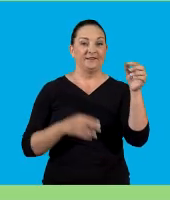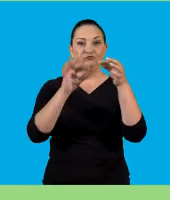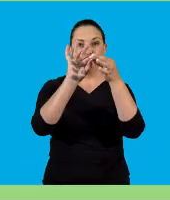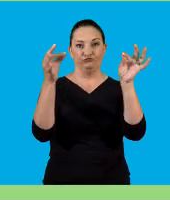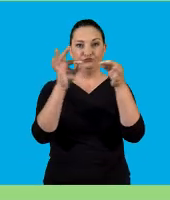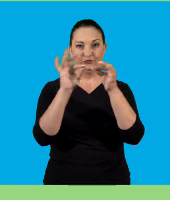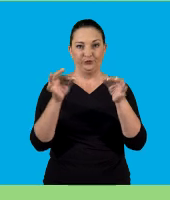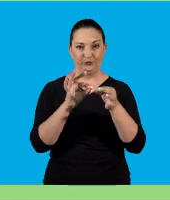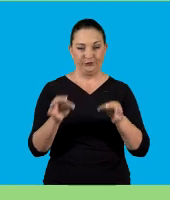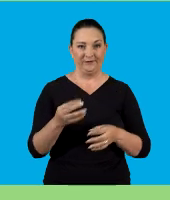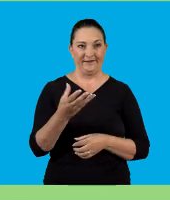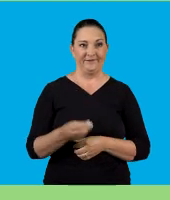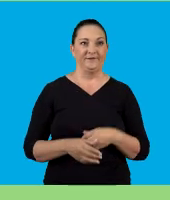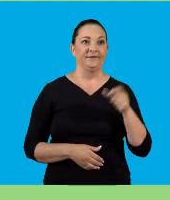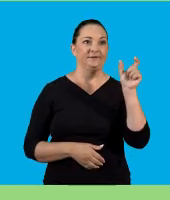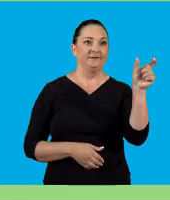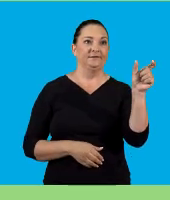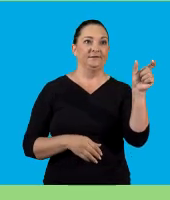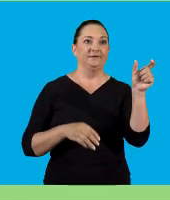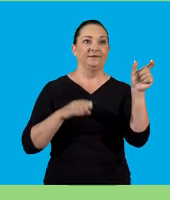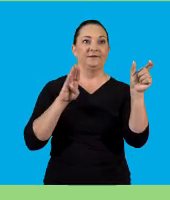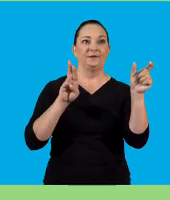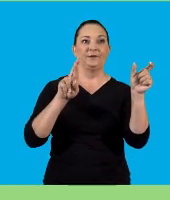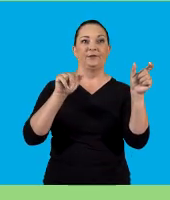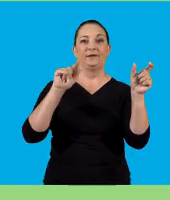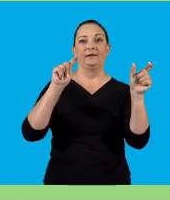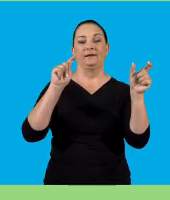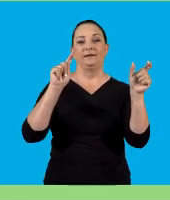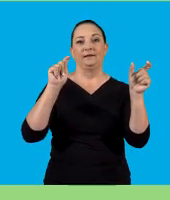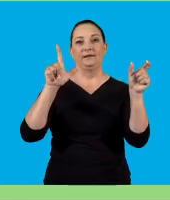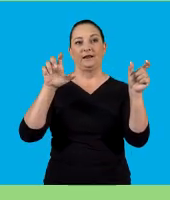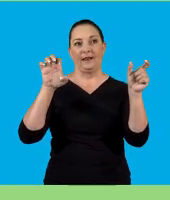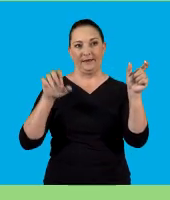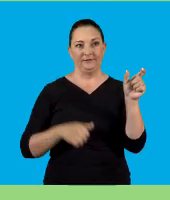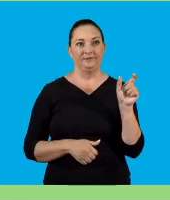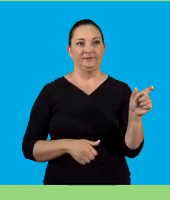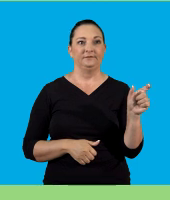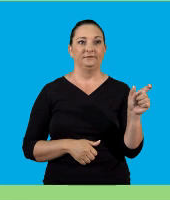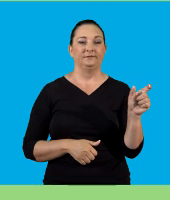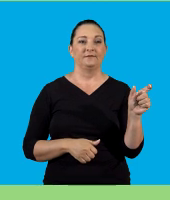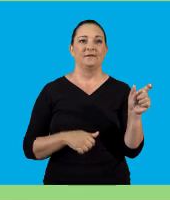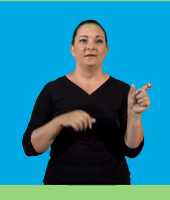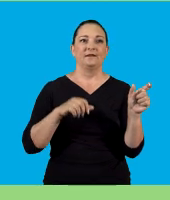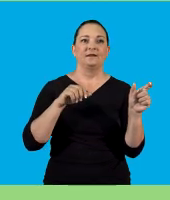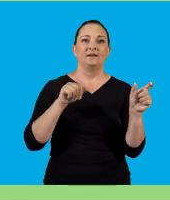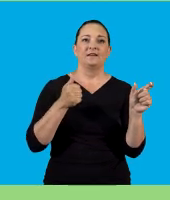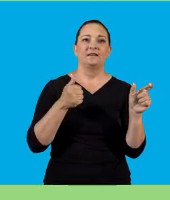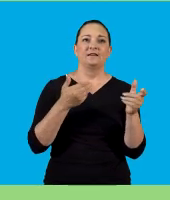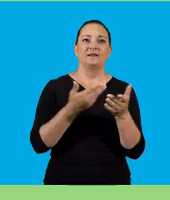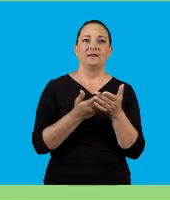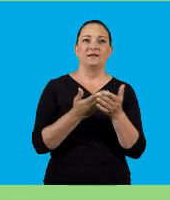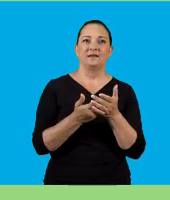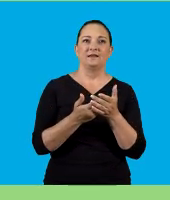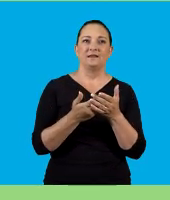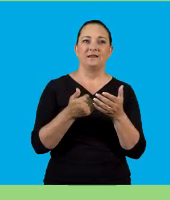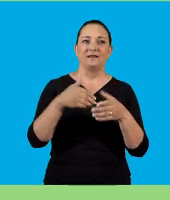terms and their definitions. So we are going to look at what brittle means. We are going to look at the components